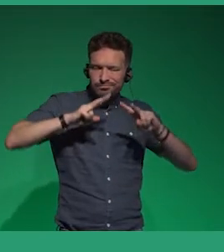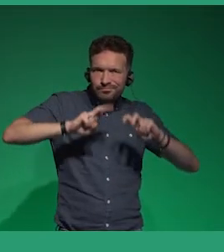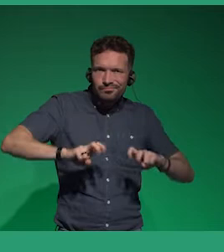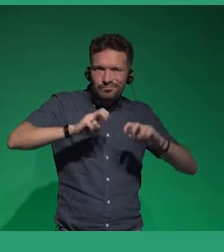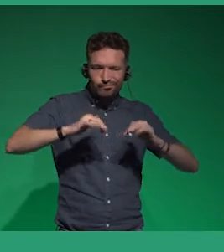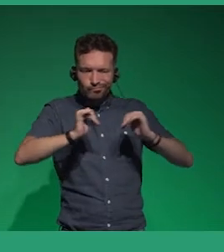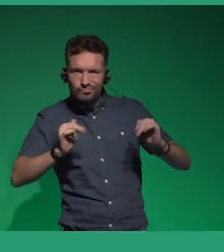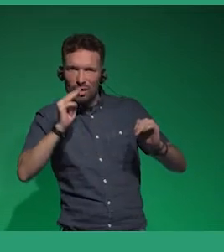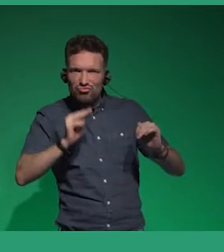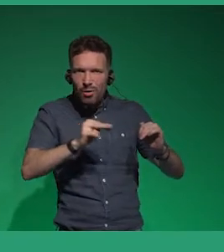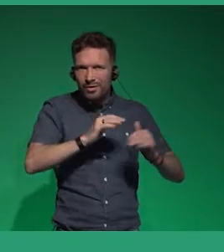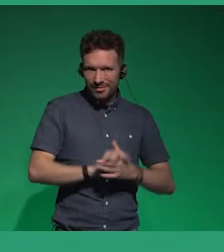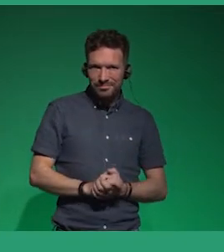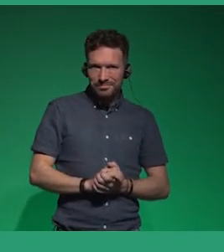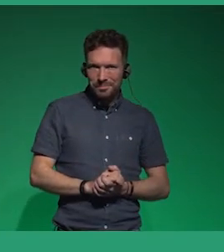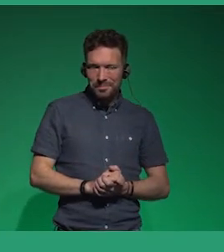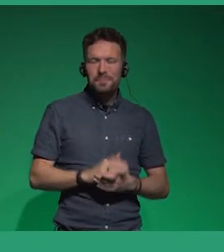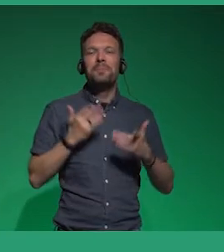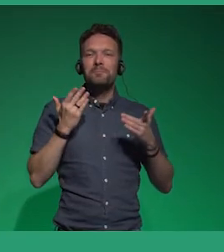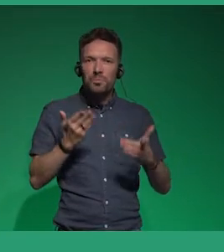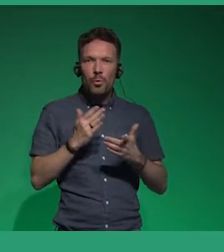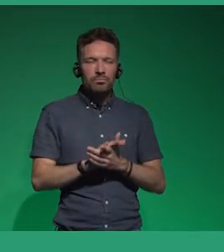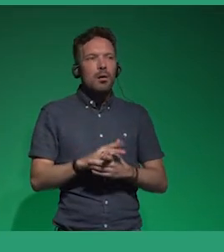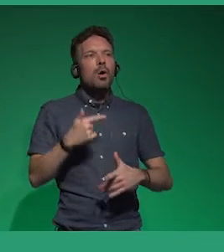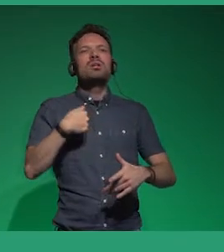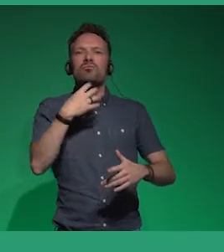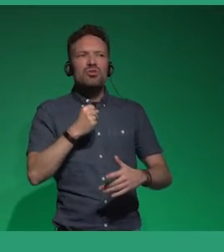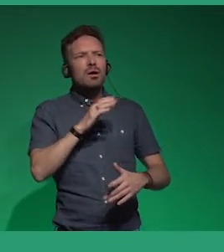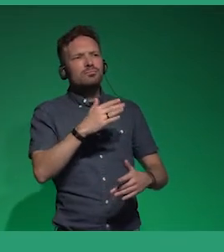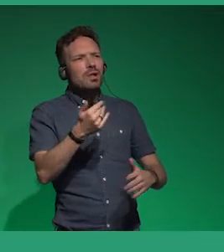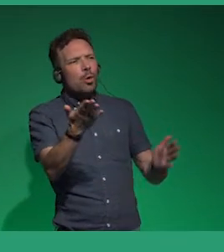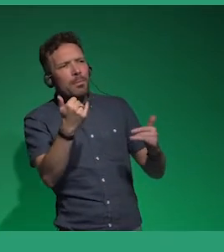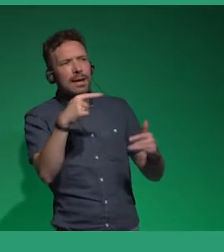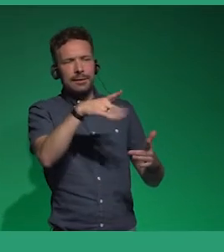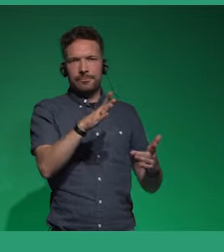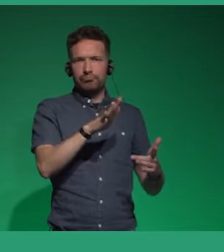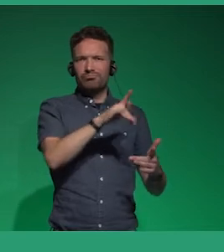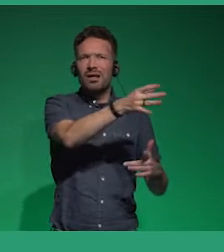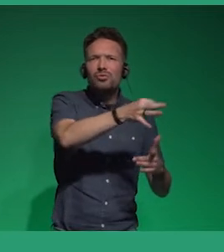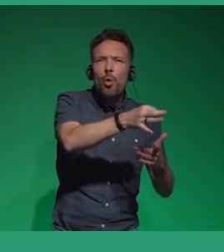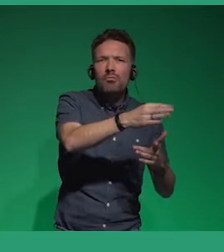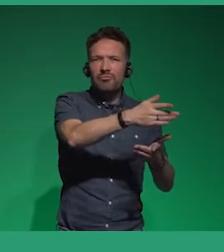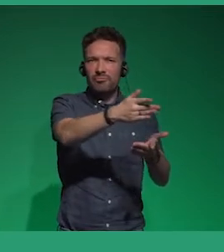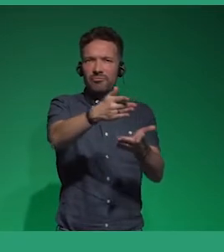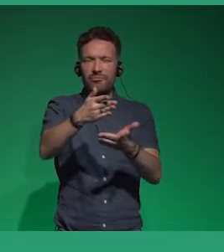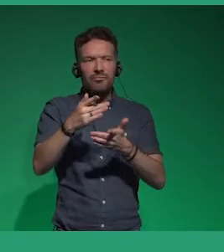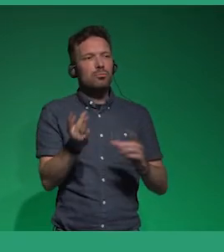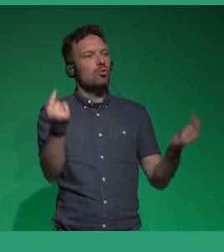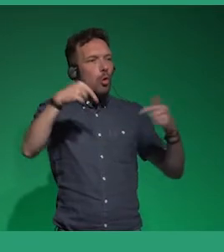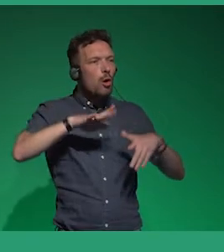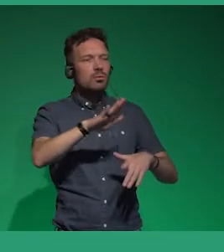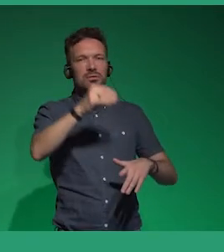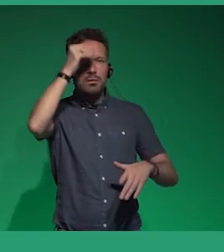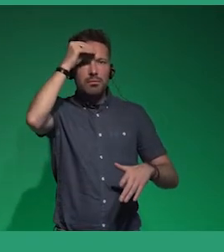program, targeting other local villages, but also local schools, for example, as well as the general